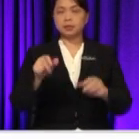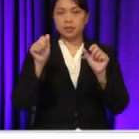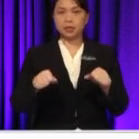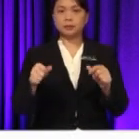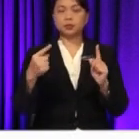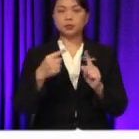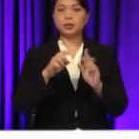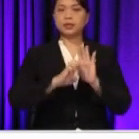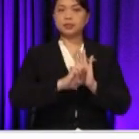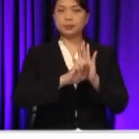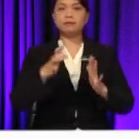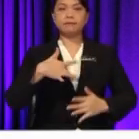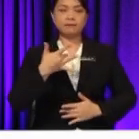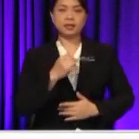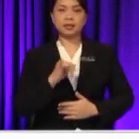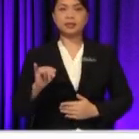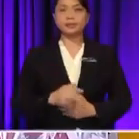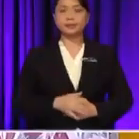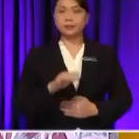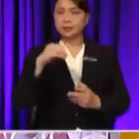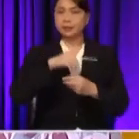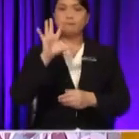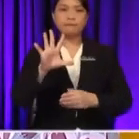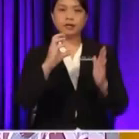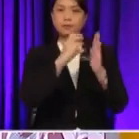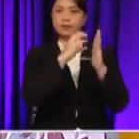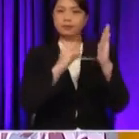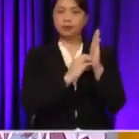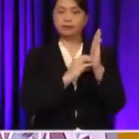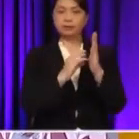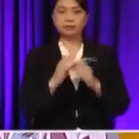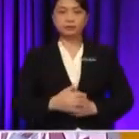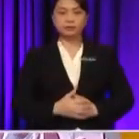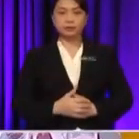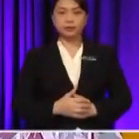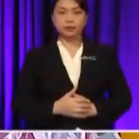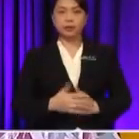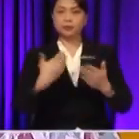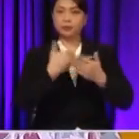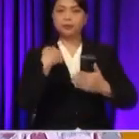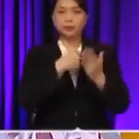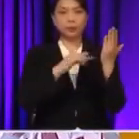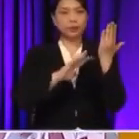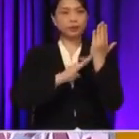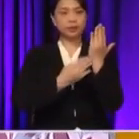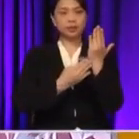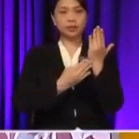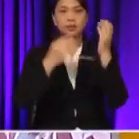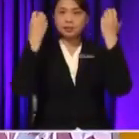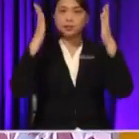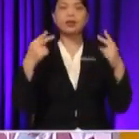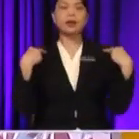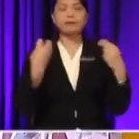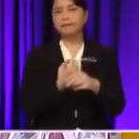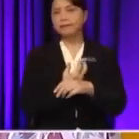your feelings on your favorite way to eat in 5 paragraphs. Mm-hmm. All right. So before we begin with our lesson, I have few questions